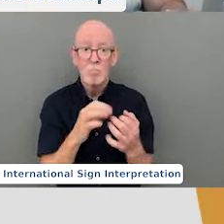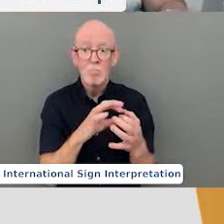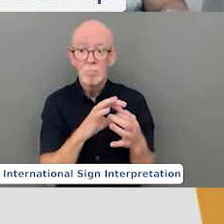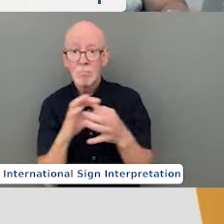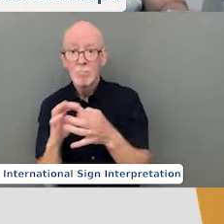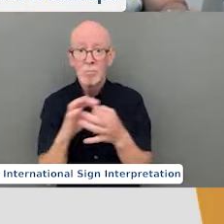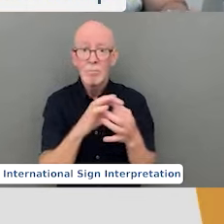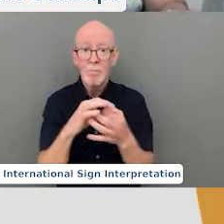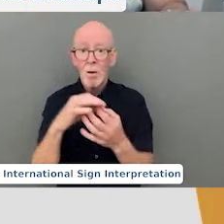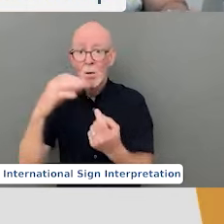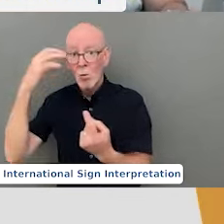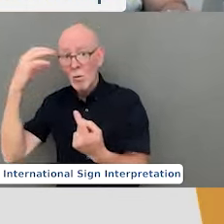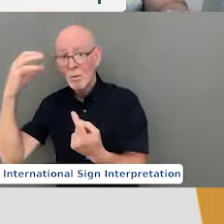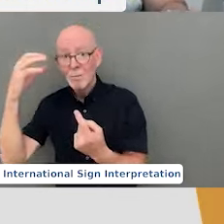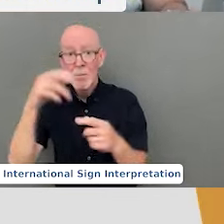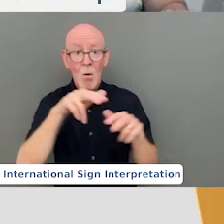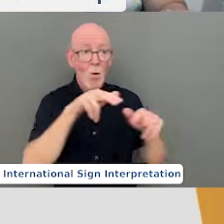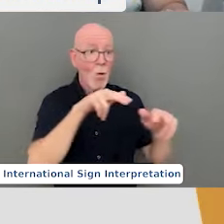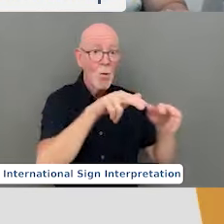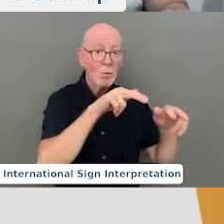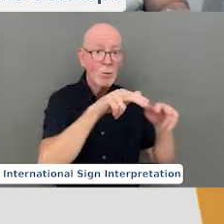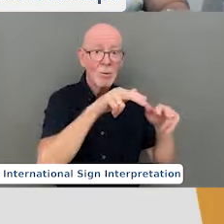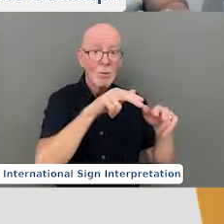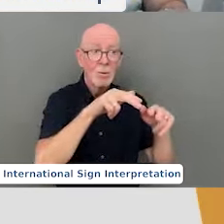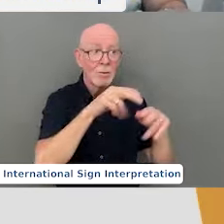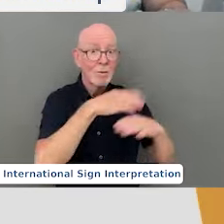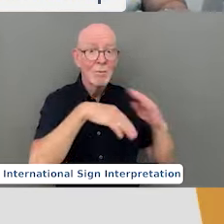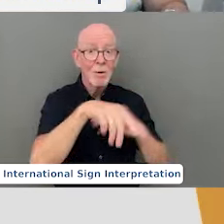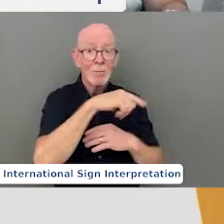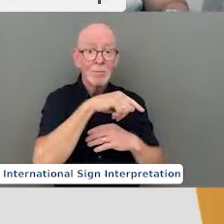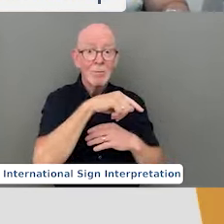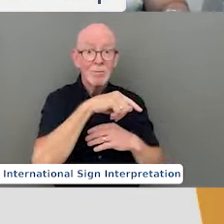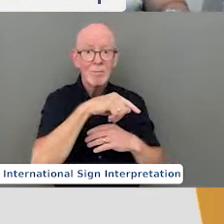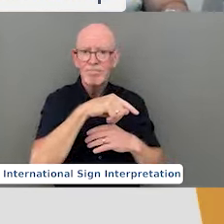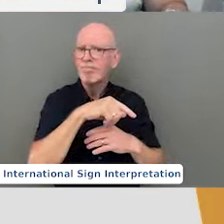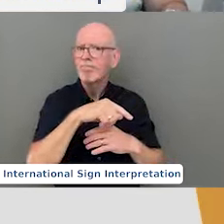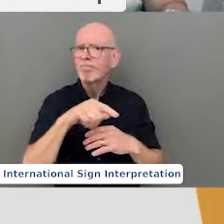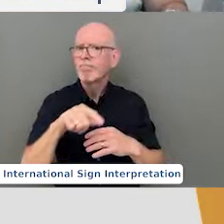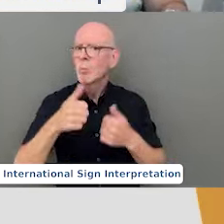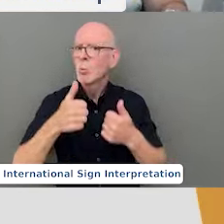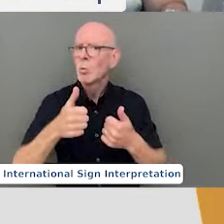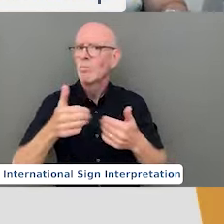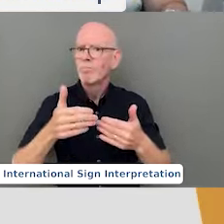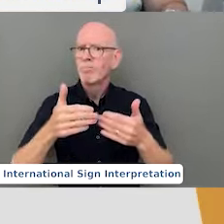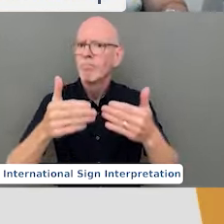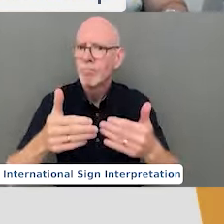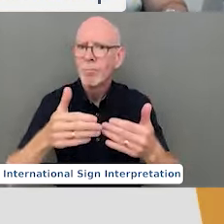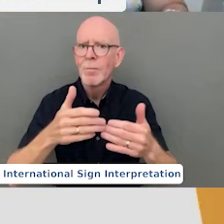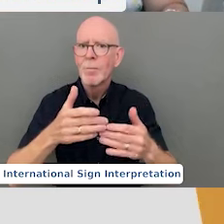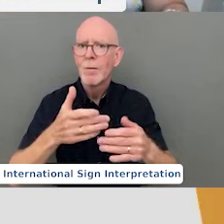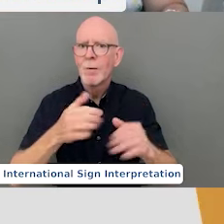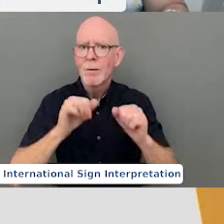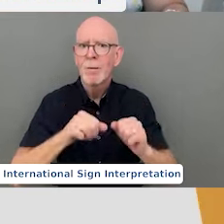we believe that Strengthening partnership between